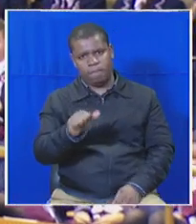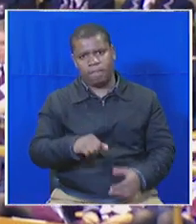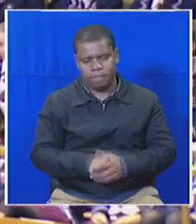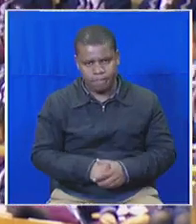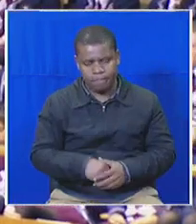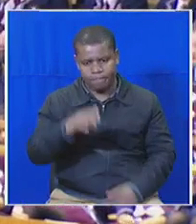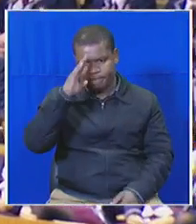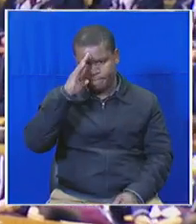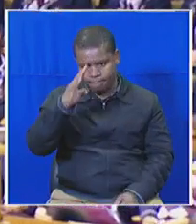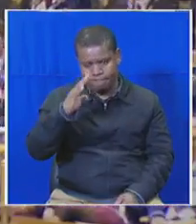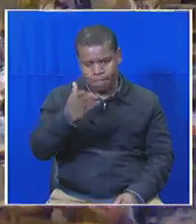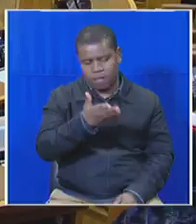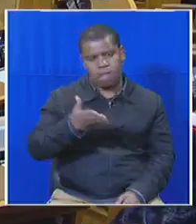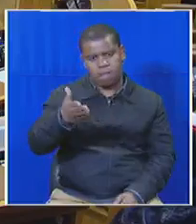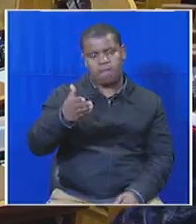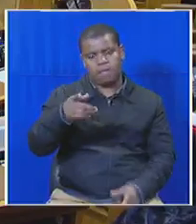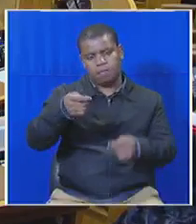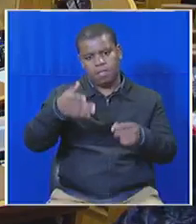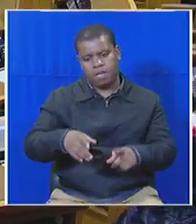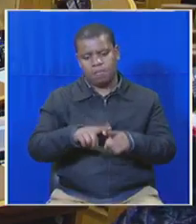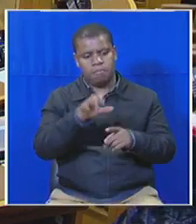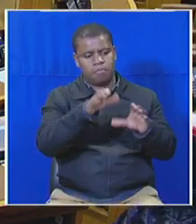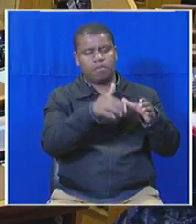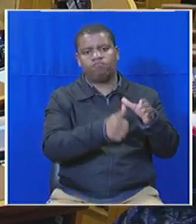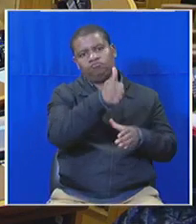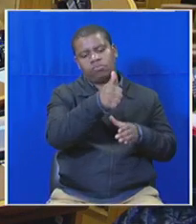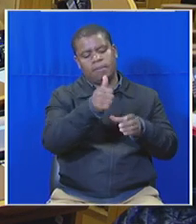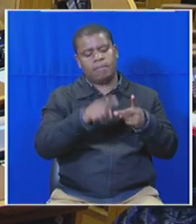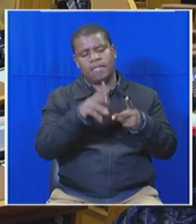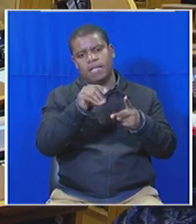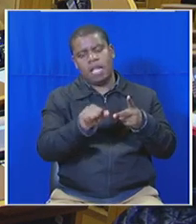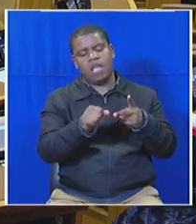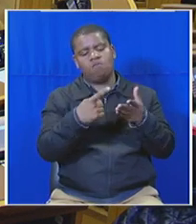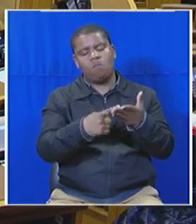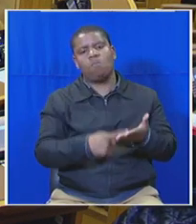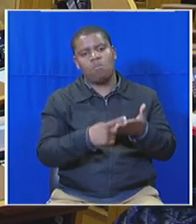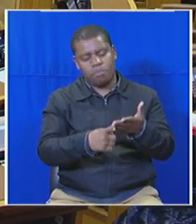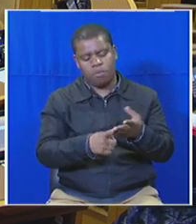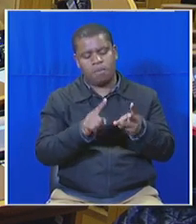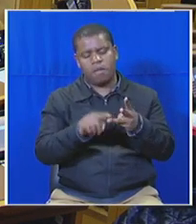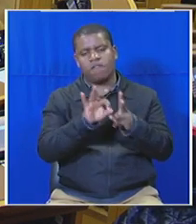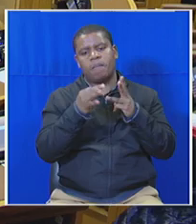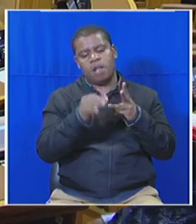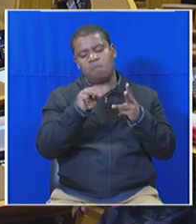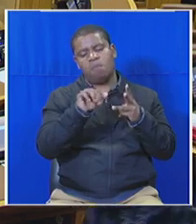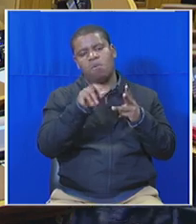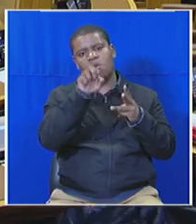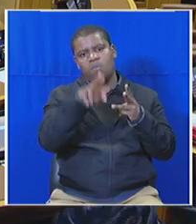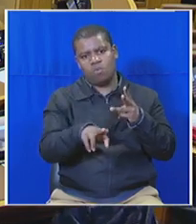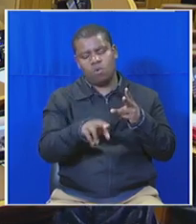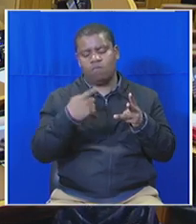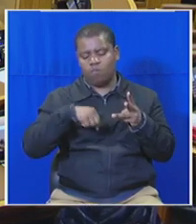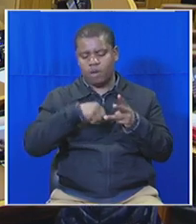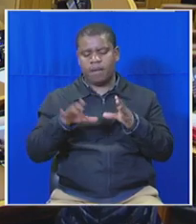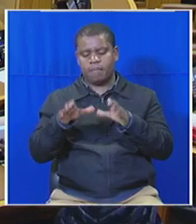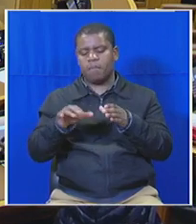Honorable Speaker, the Honorable Leader of the Opposition and the DA caucus, honorable members and the Mobu family. I was involved with the Inkatha